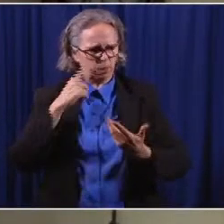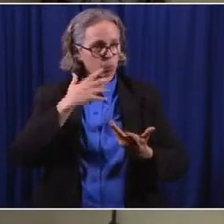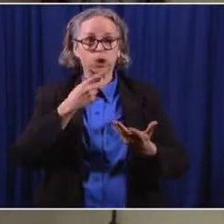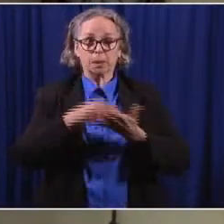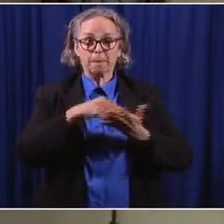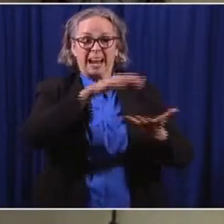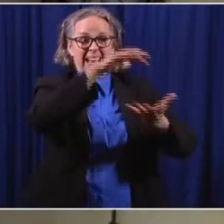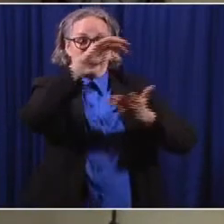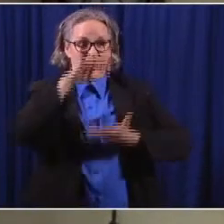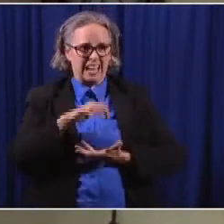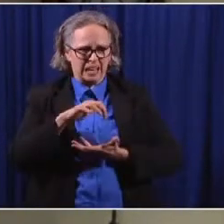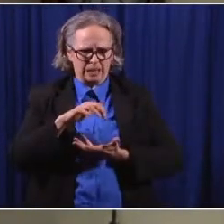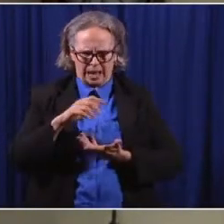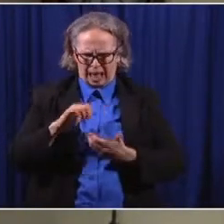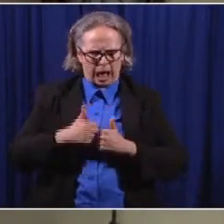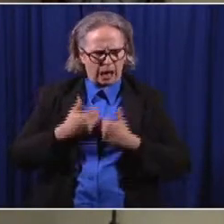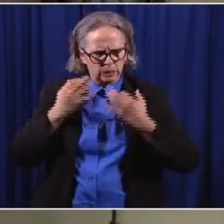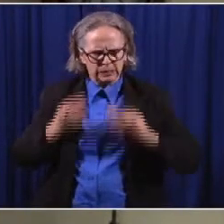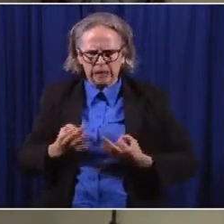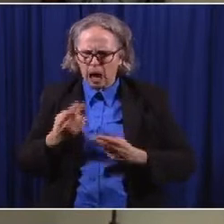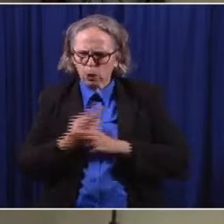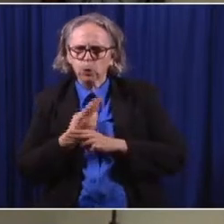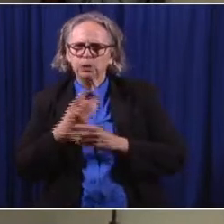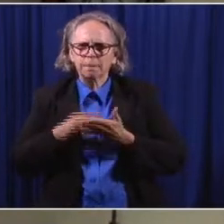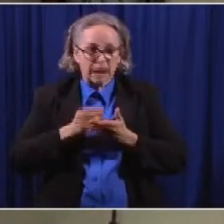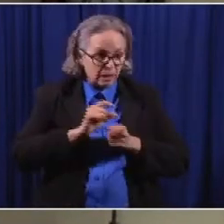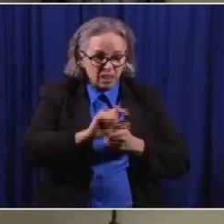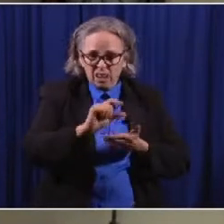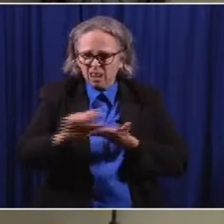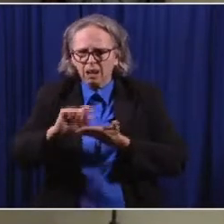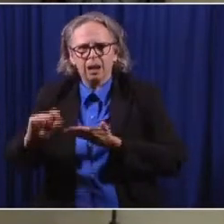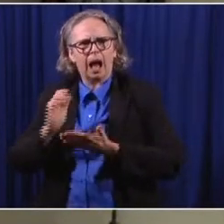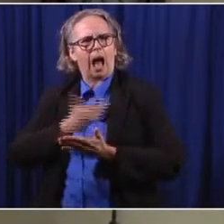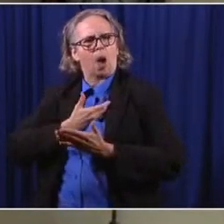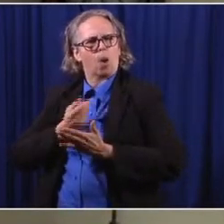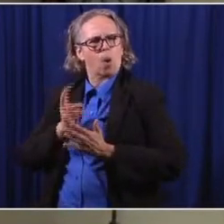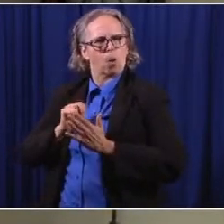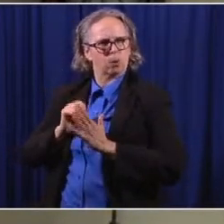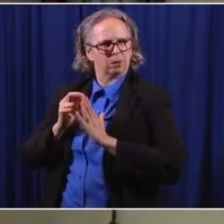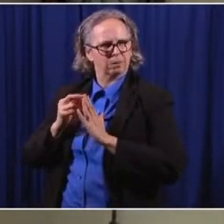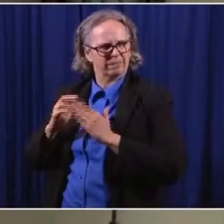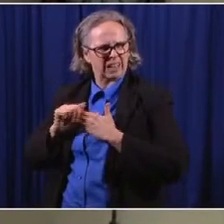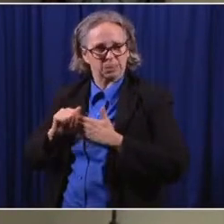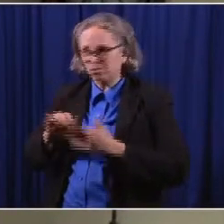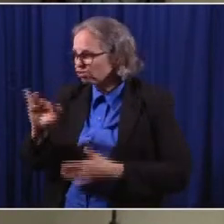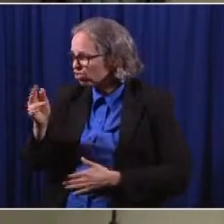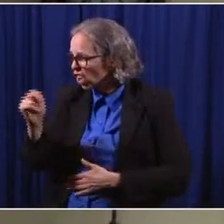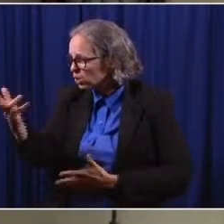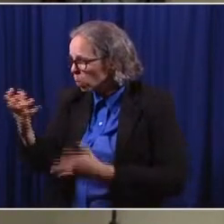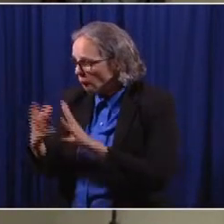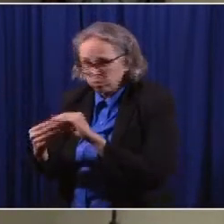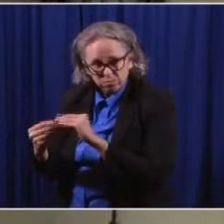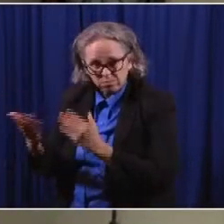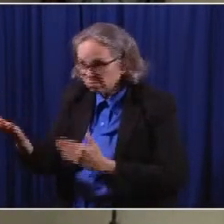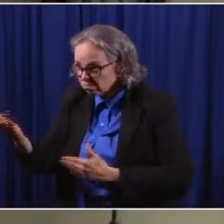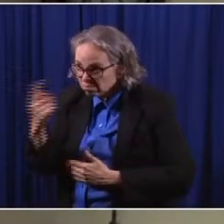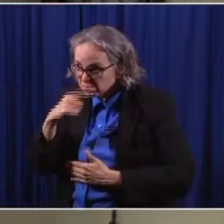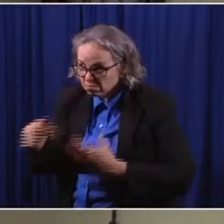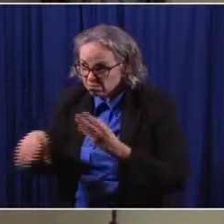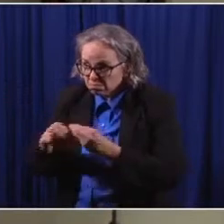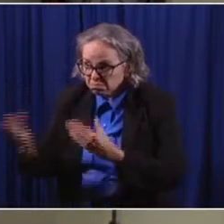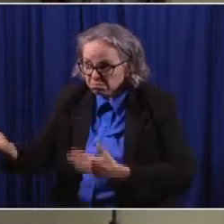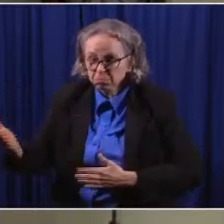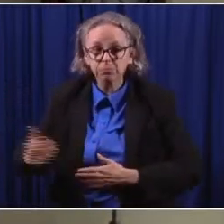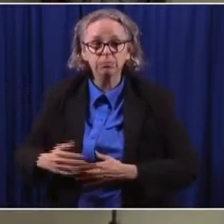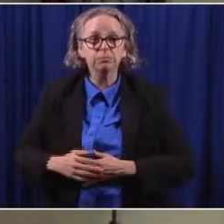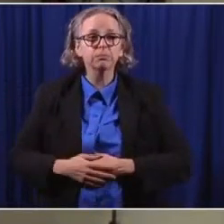how this money should be spent. So I don't know, John, do you have anything to add on that? I know you've worked on that as well as I have. John